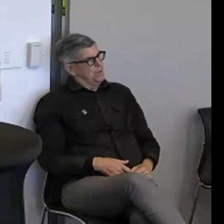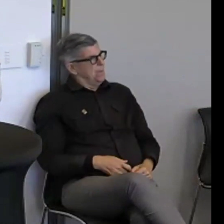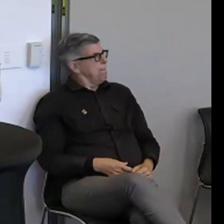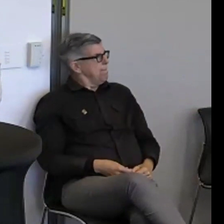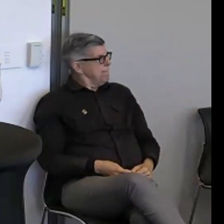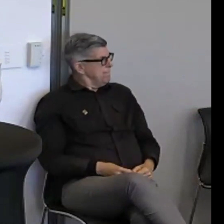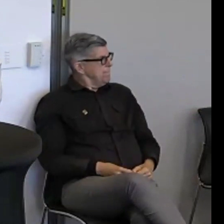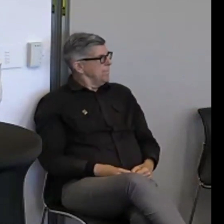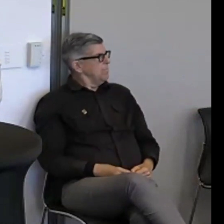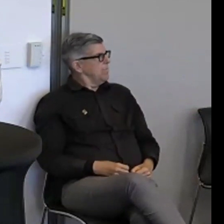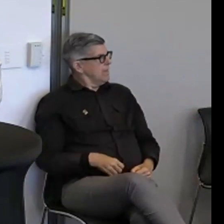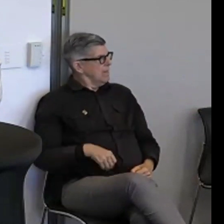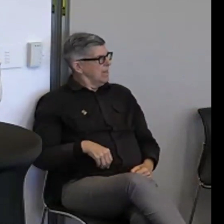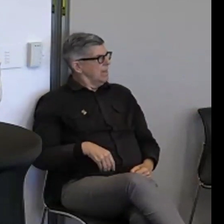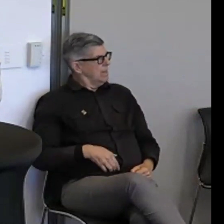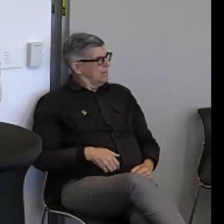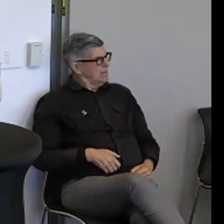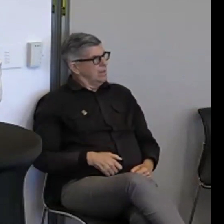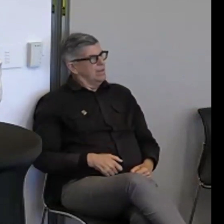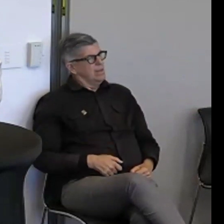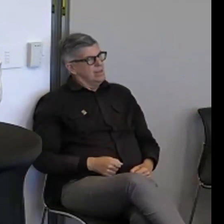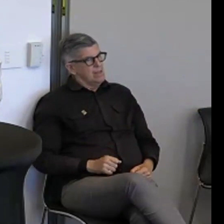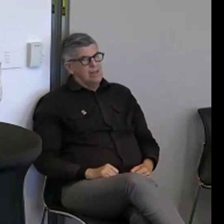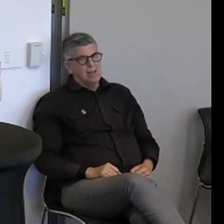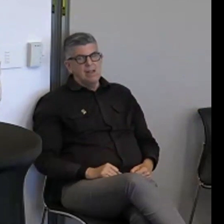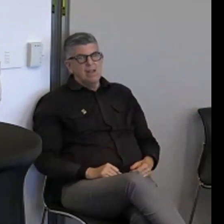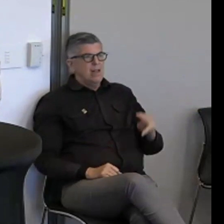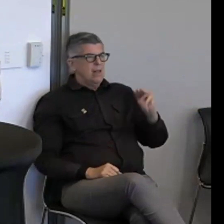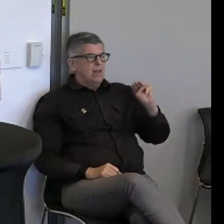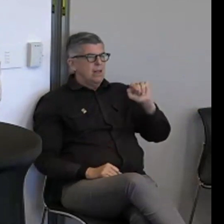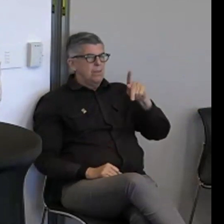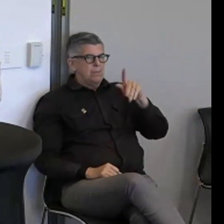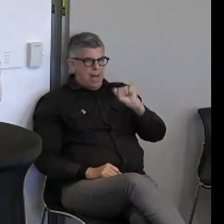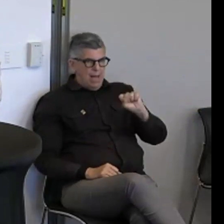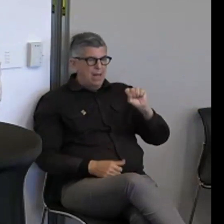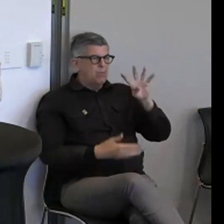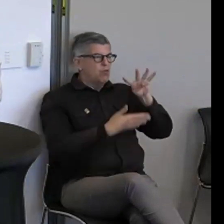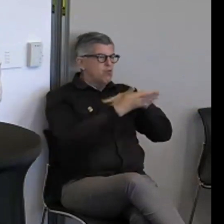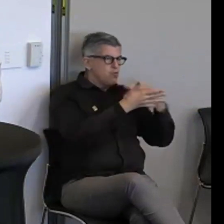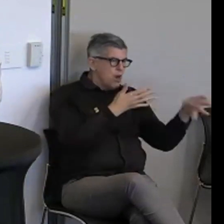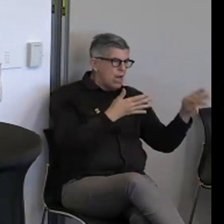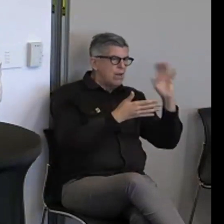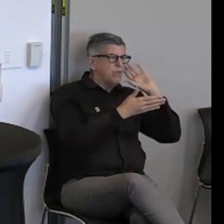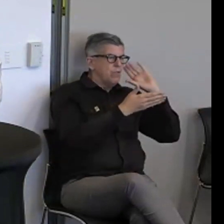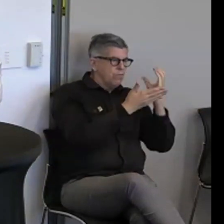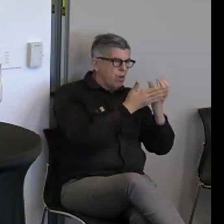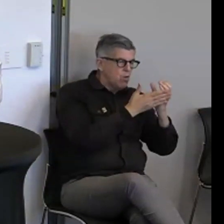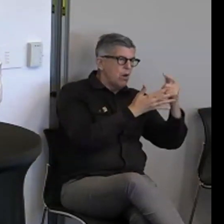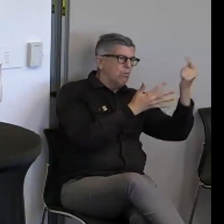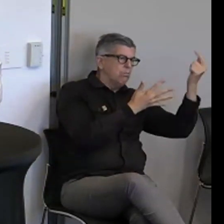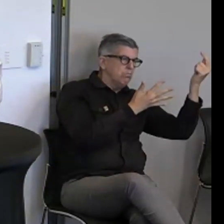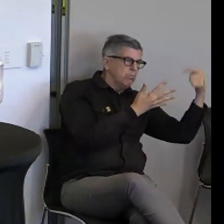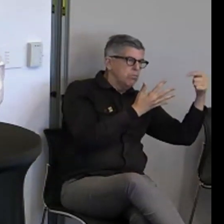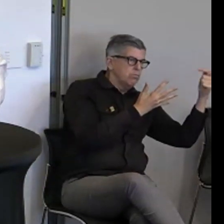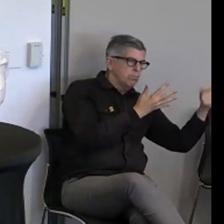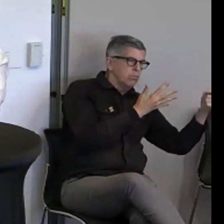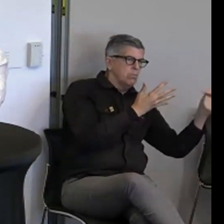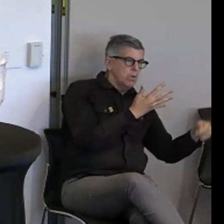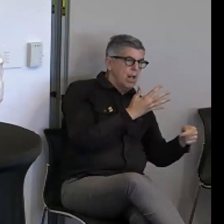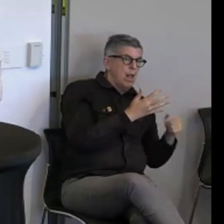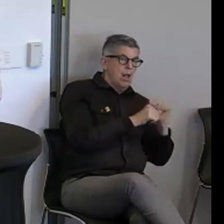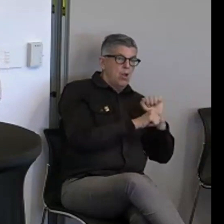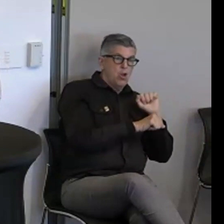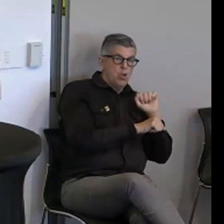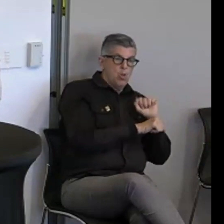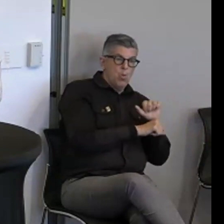I think that the breadth of, from maps to graphs to photographs to the work that you